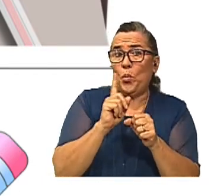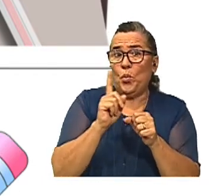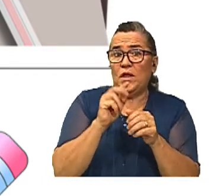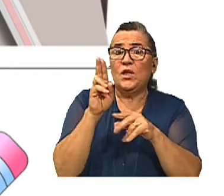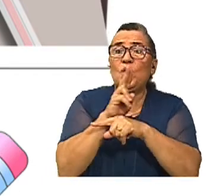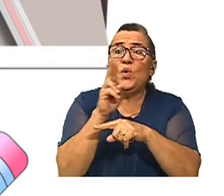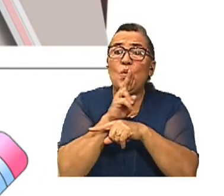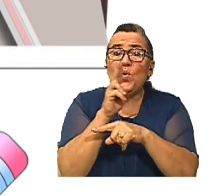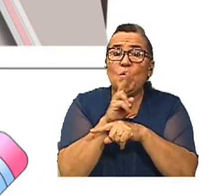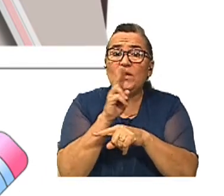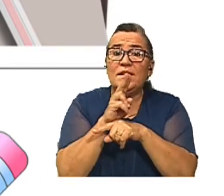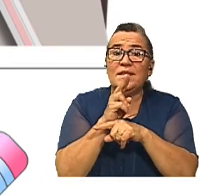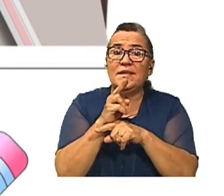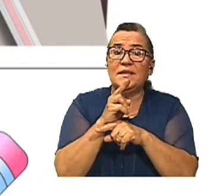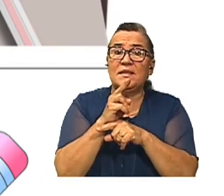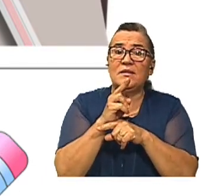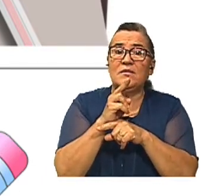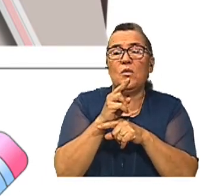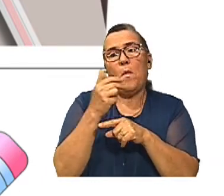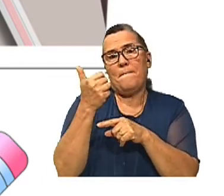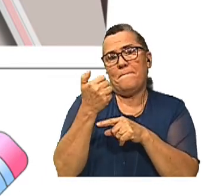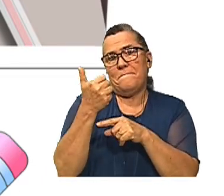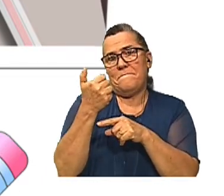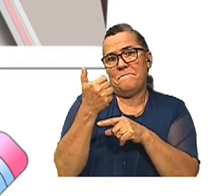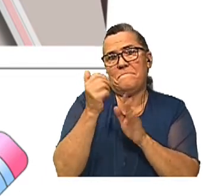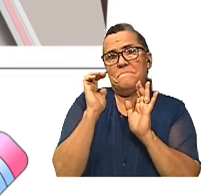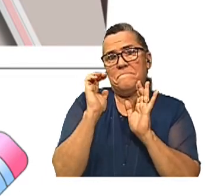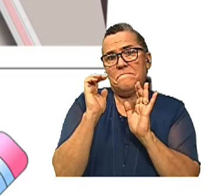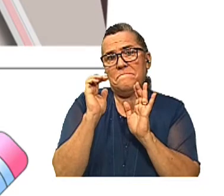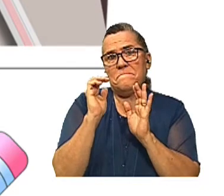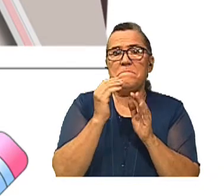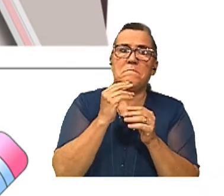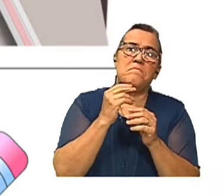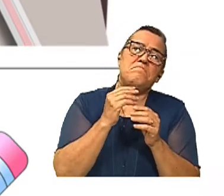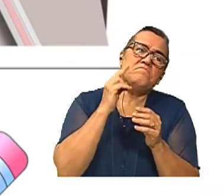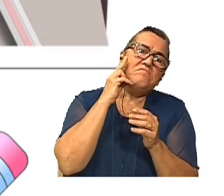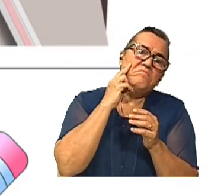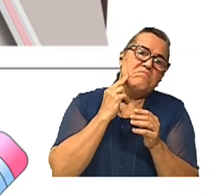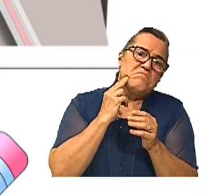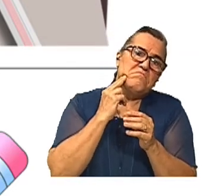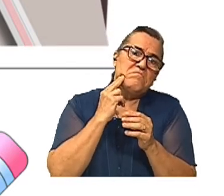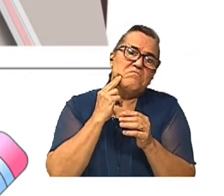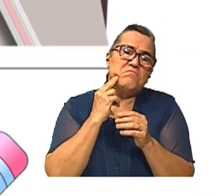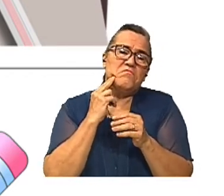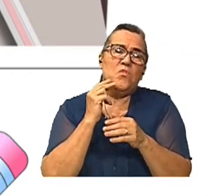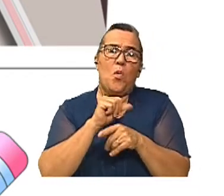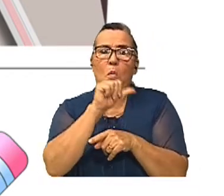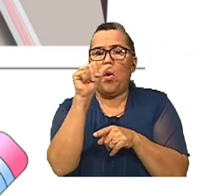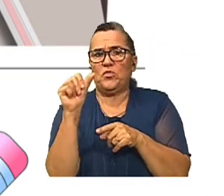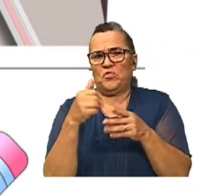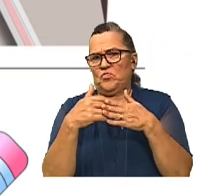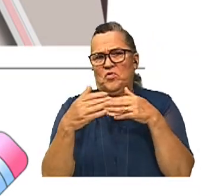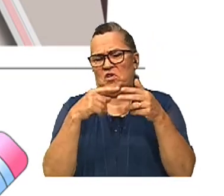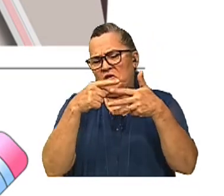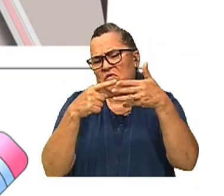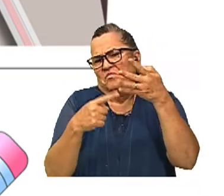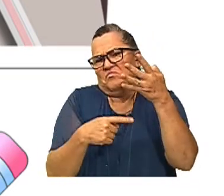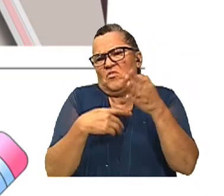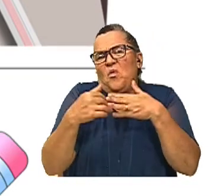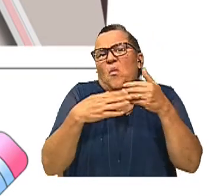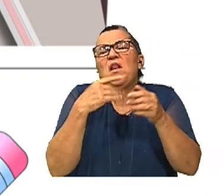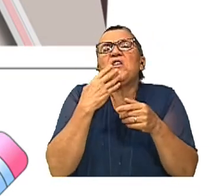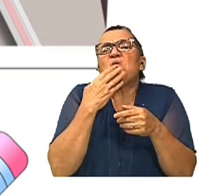using pen. It might be black or blue, no problem, or any other color you have at home,